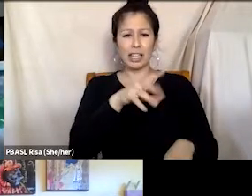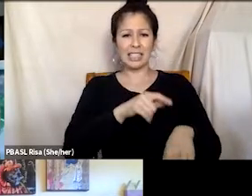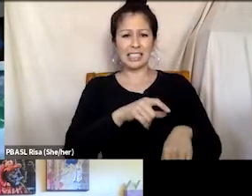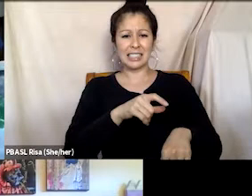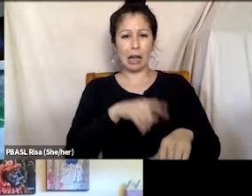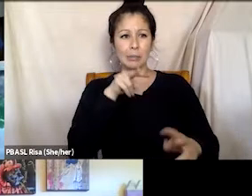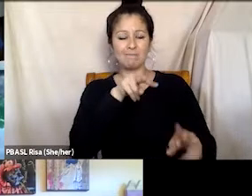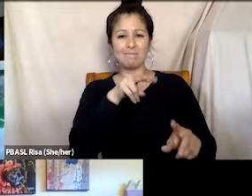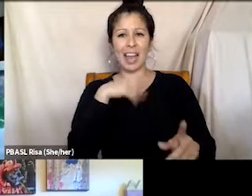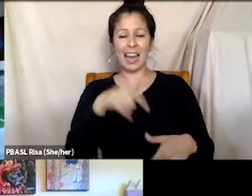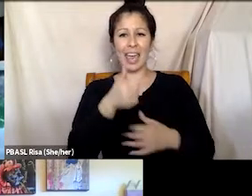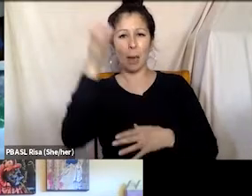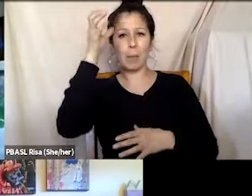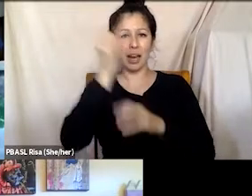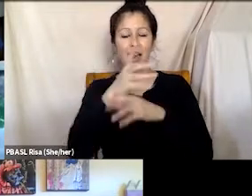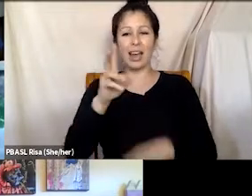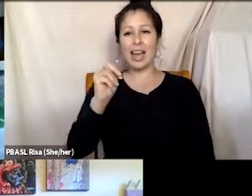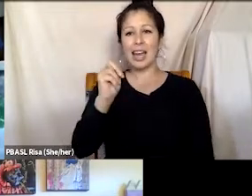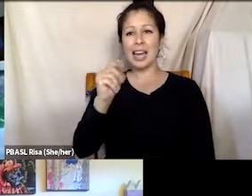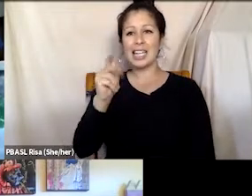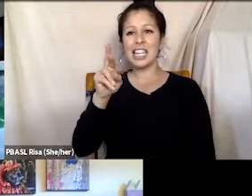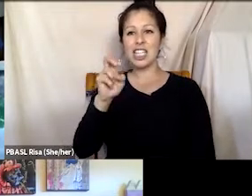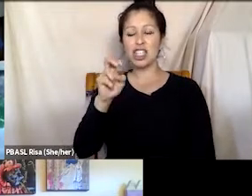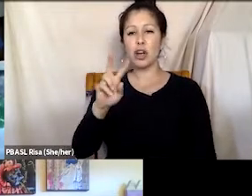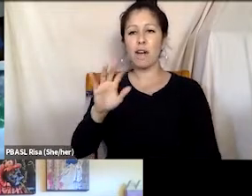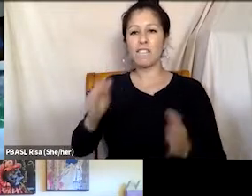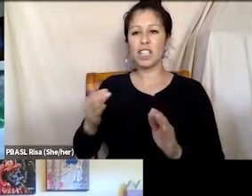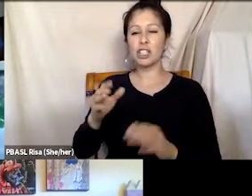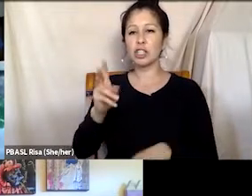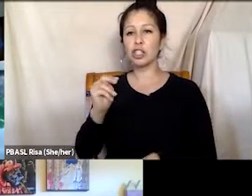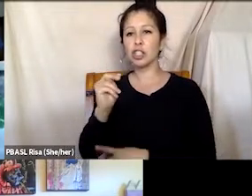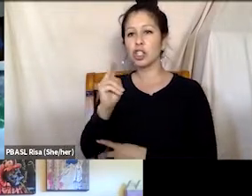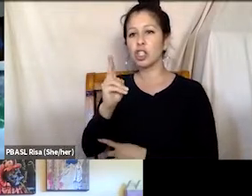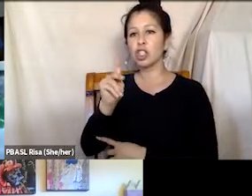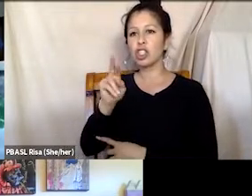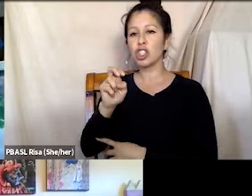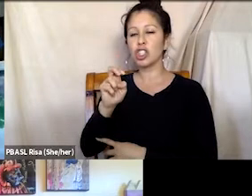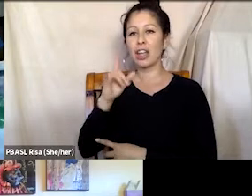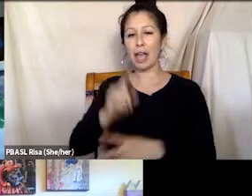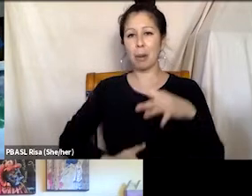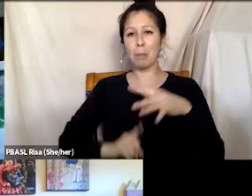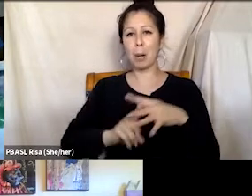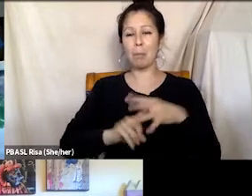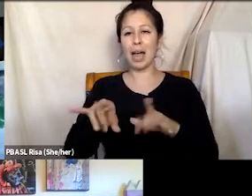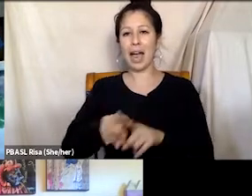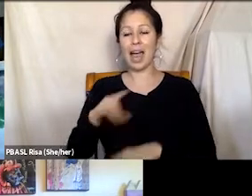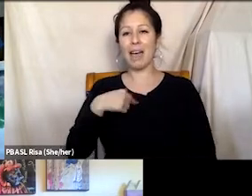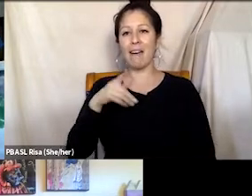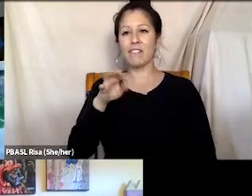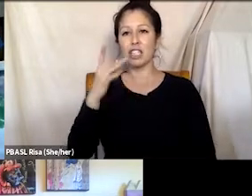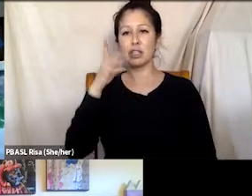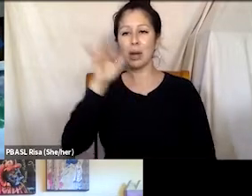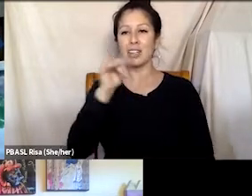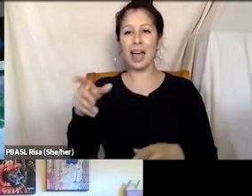to think of the concept of nature versus nurture, which came up a lot as a foster parent. And what we can see is it's neither an either or, but a